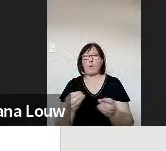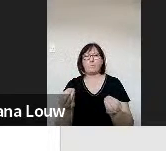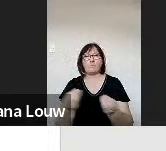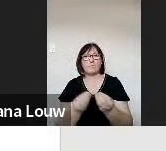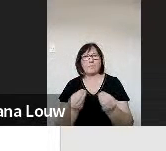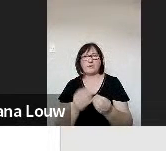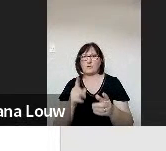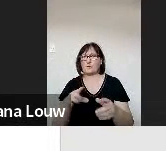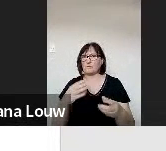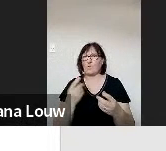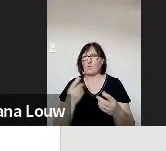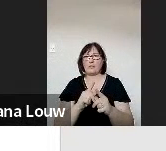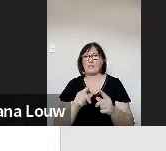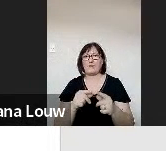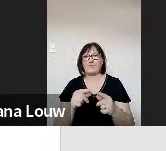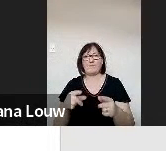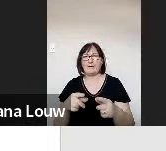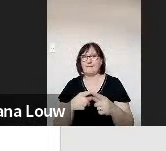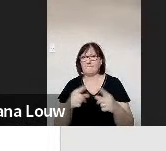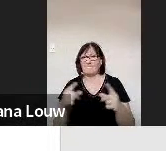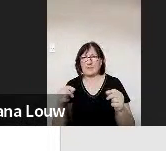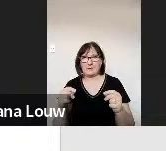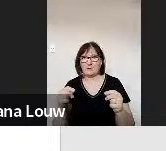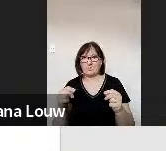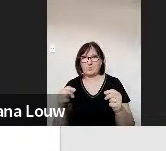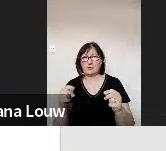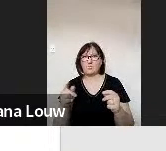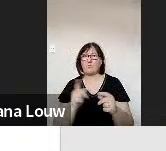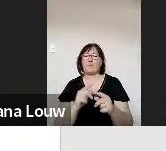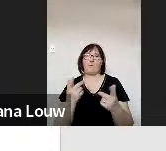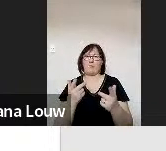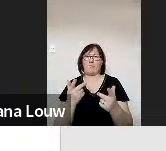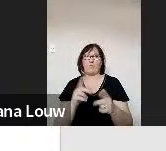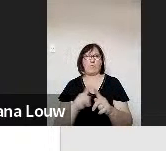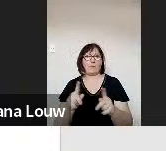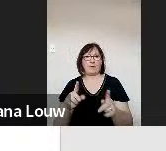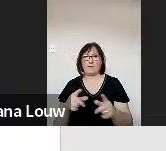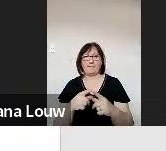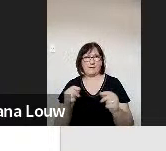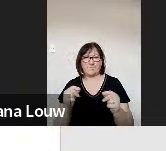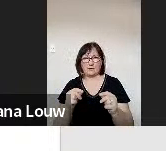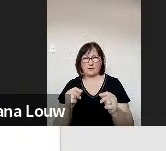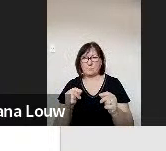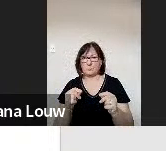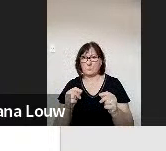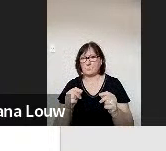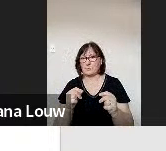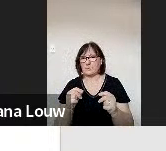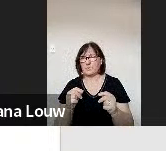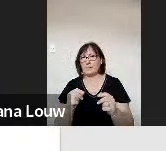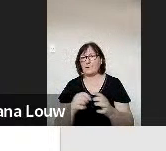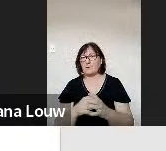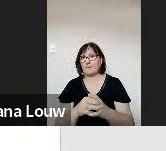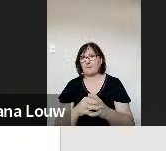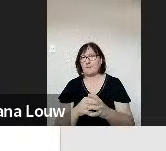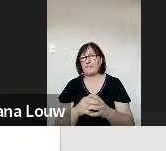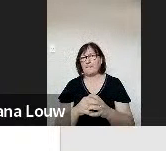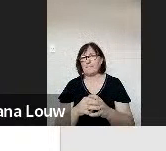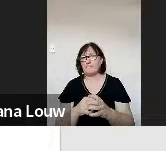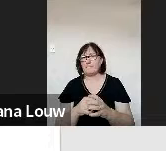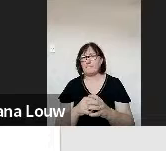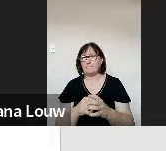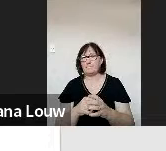to determine whether that unfinished or incomplete product is having the essential character of a